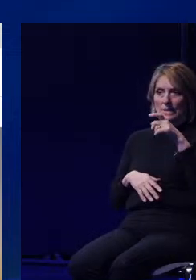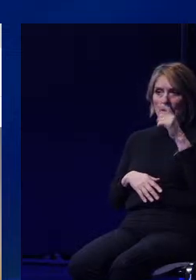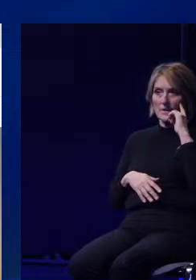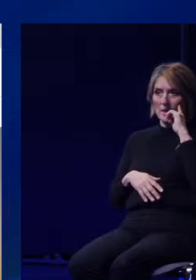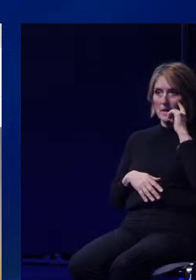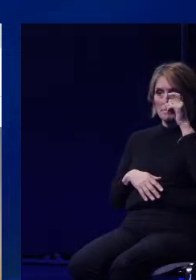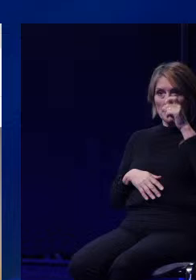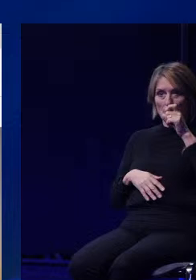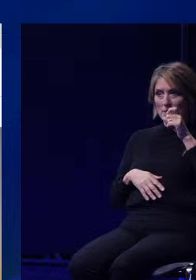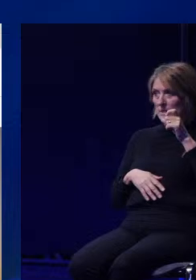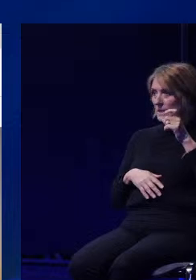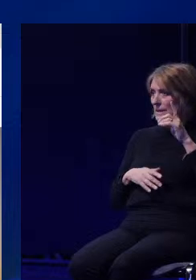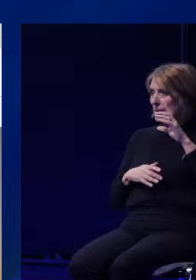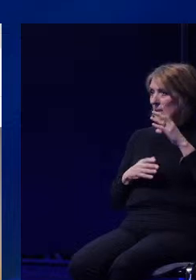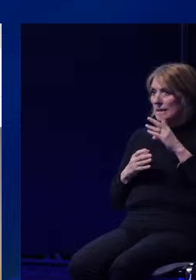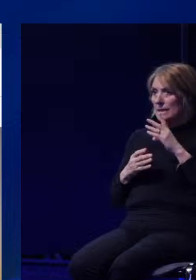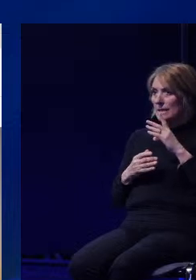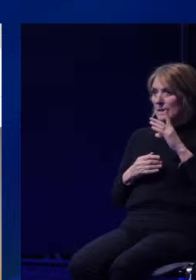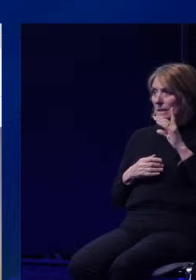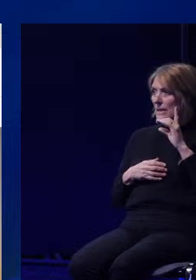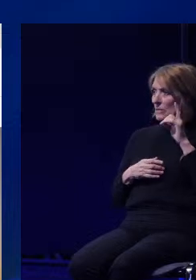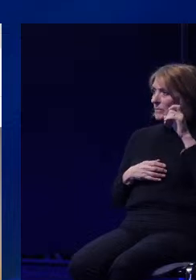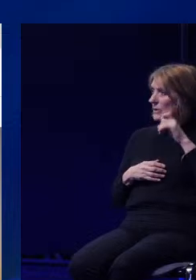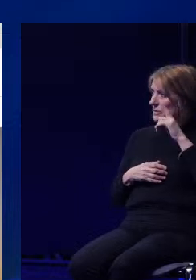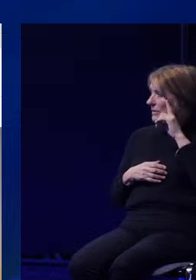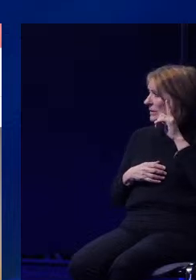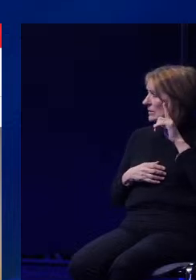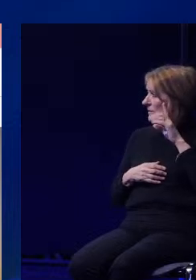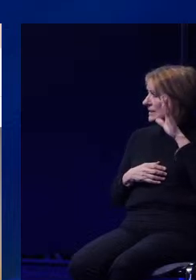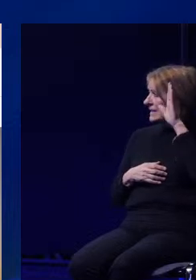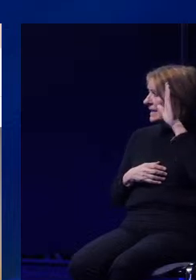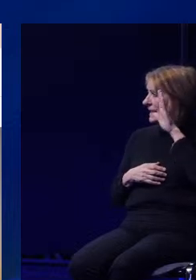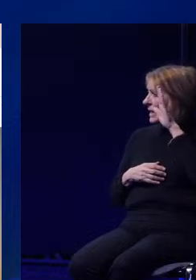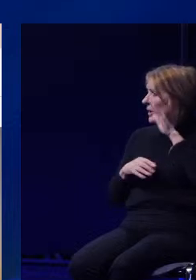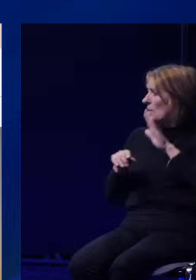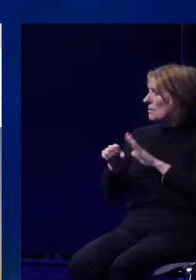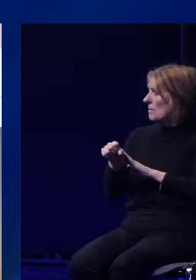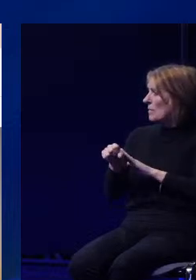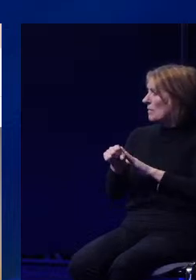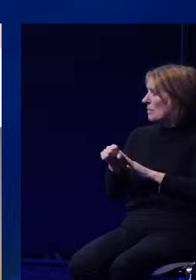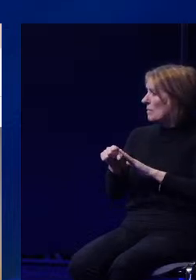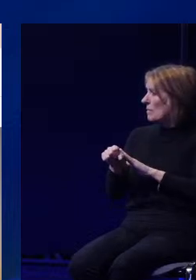Can I see a show of hands? Somebody just joined in here. Because what you can see is that there's a blue